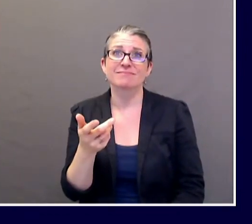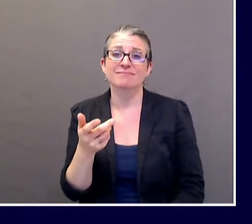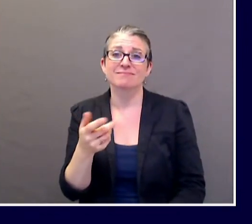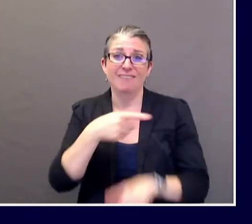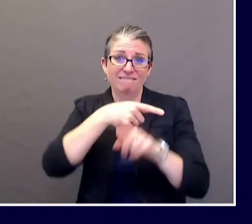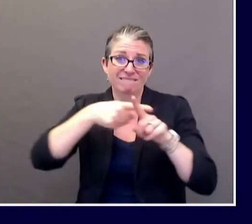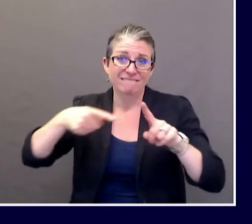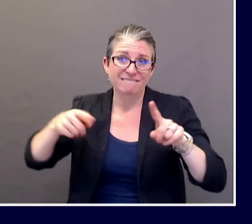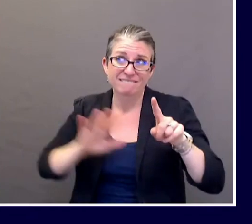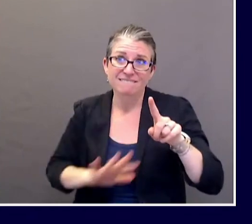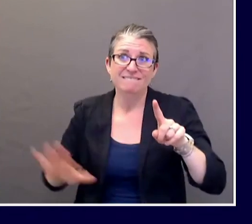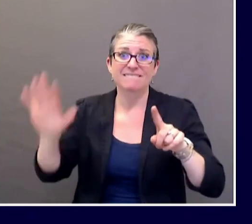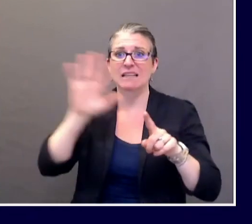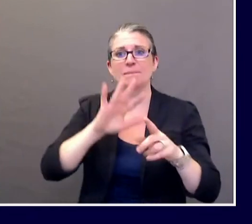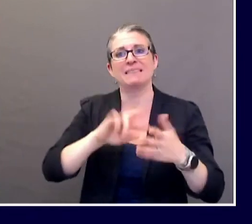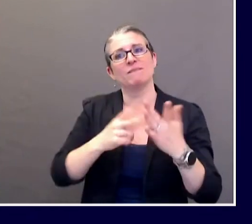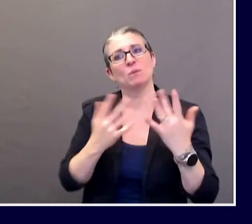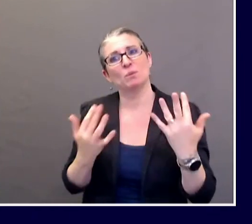specific guidance